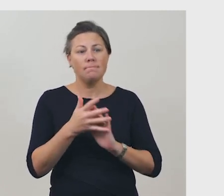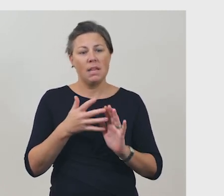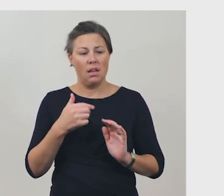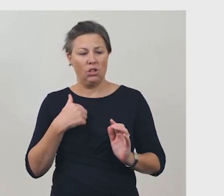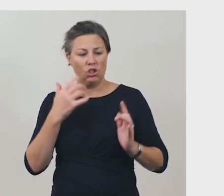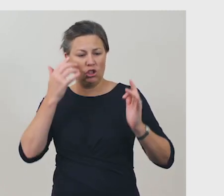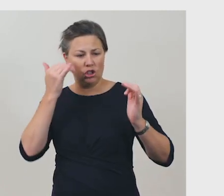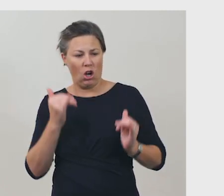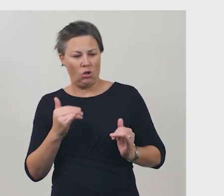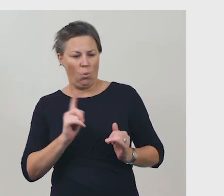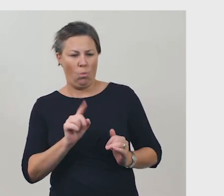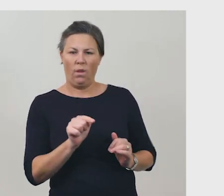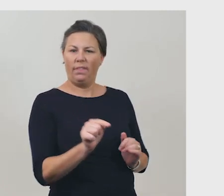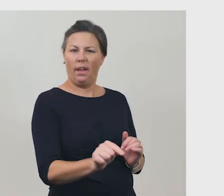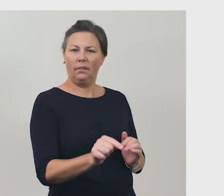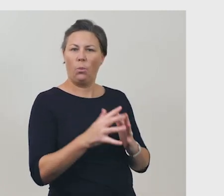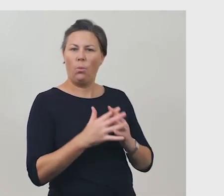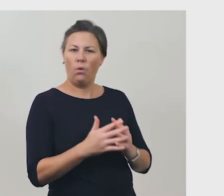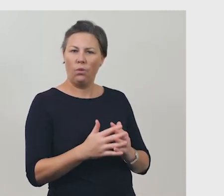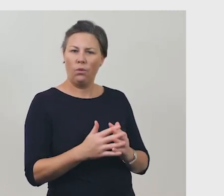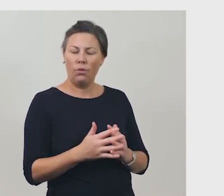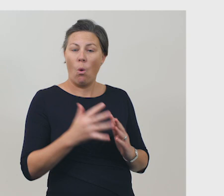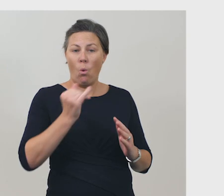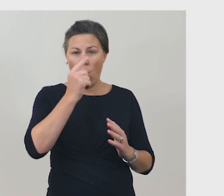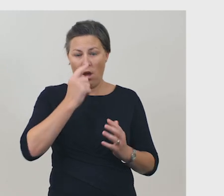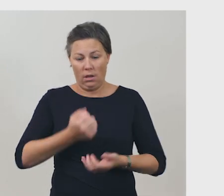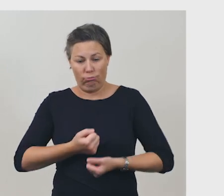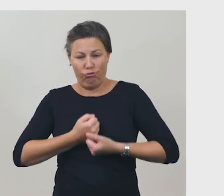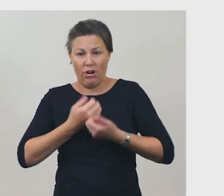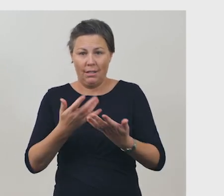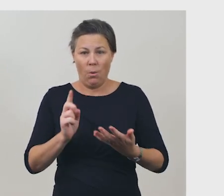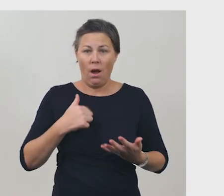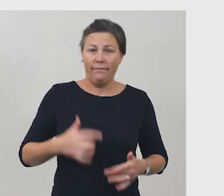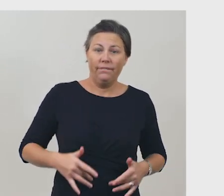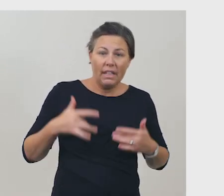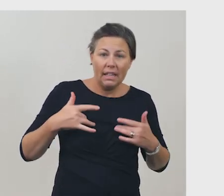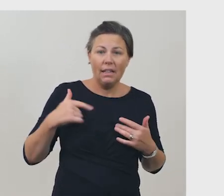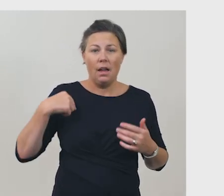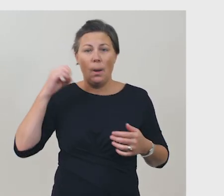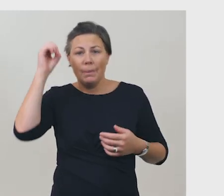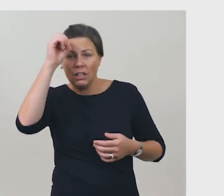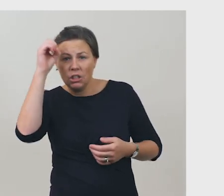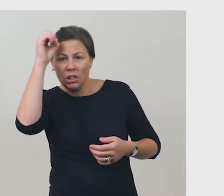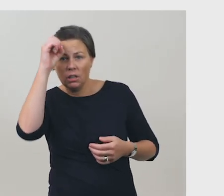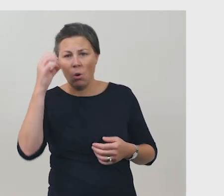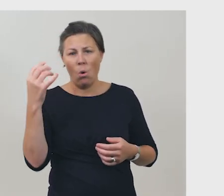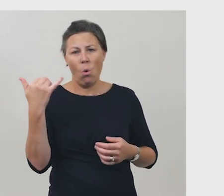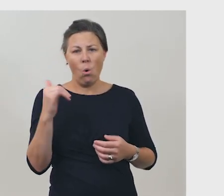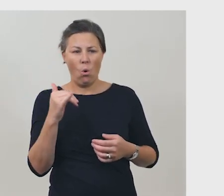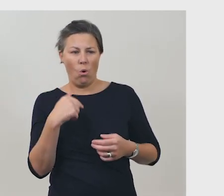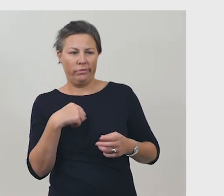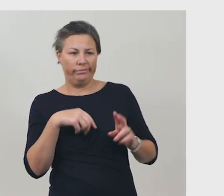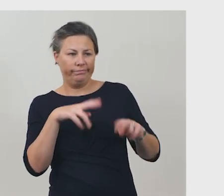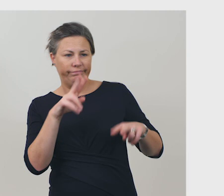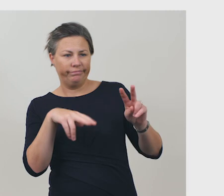something. It includes language to express feelings and opinions, to make judgments about aspects of people, such